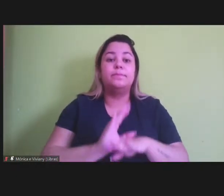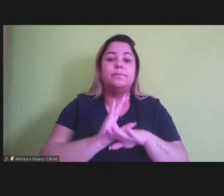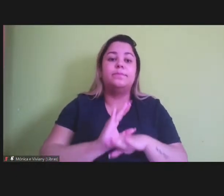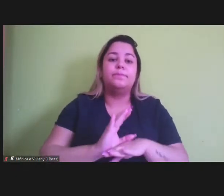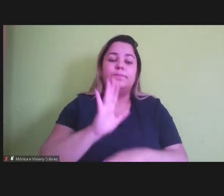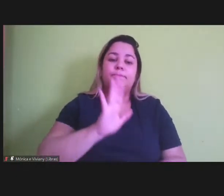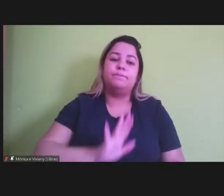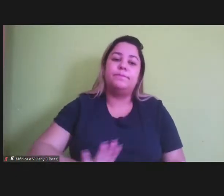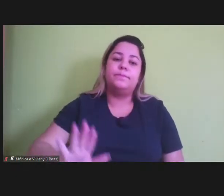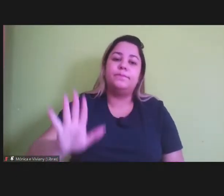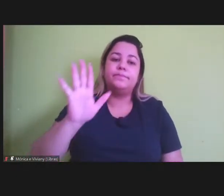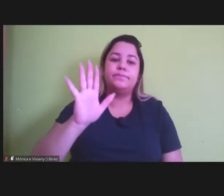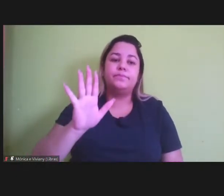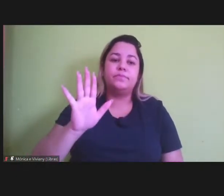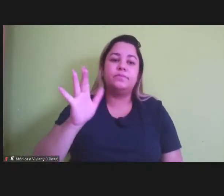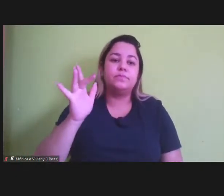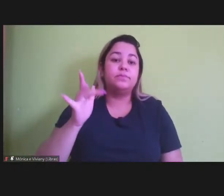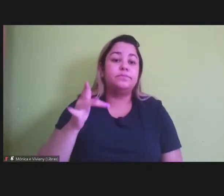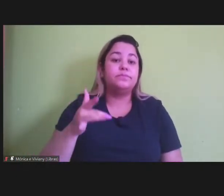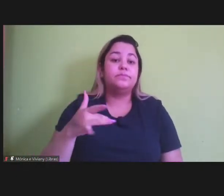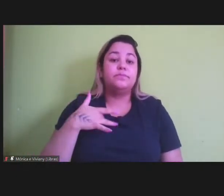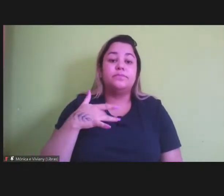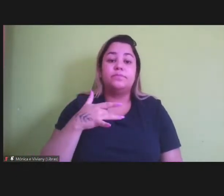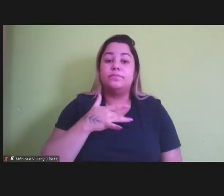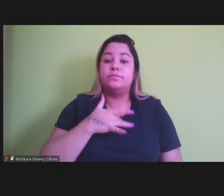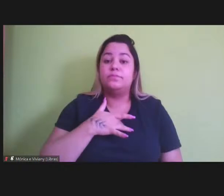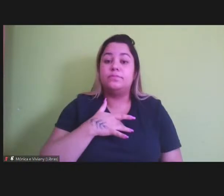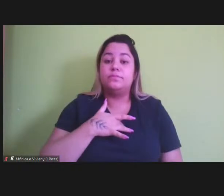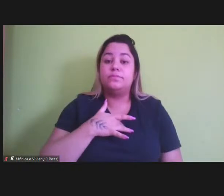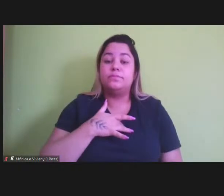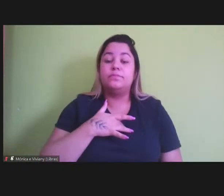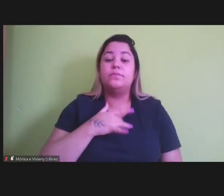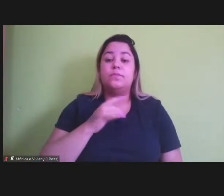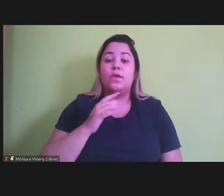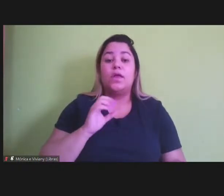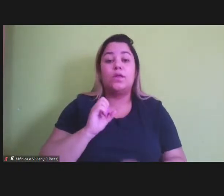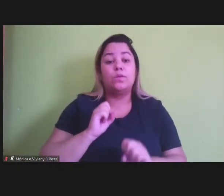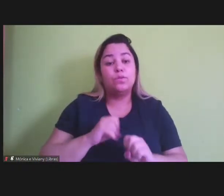National Council of Health reaffirms that health is not